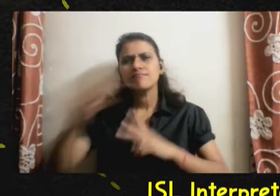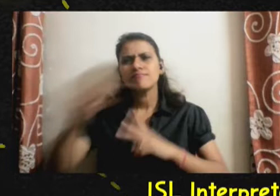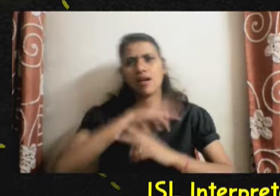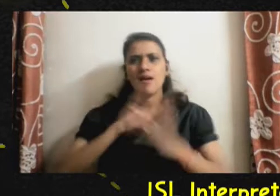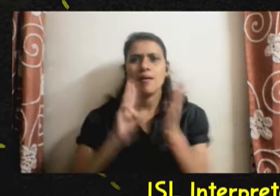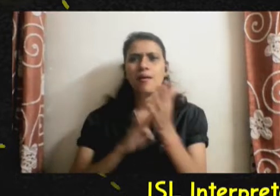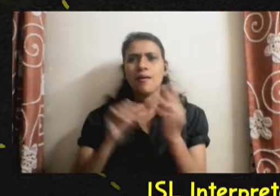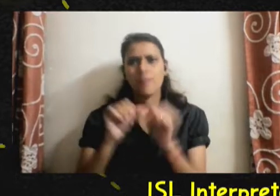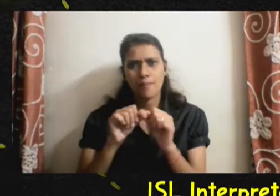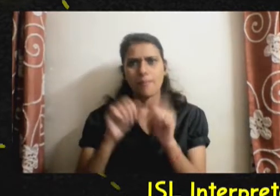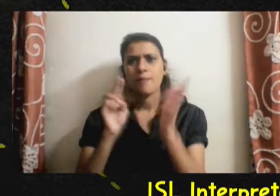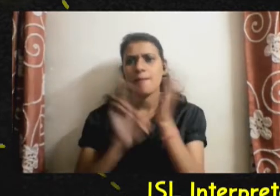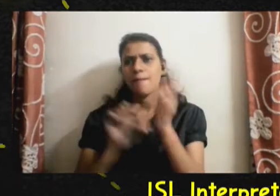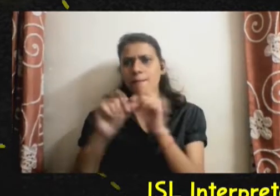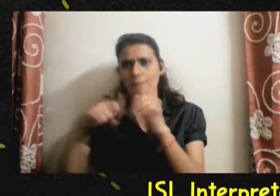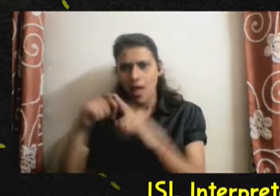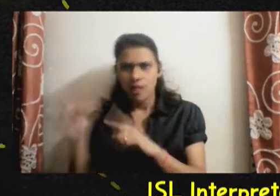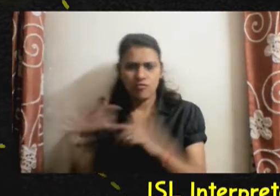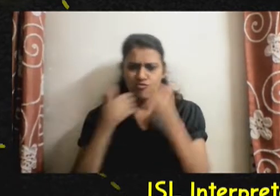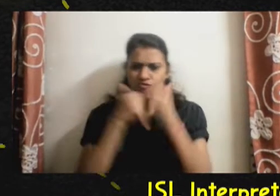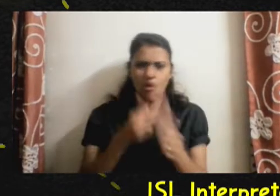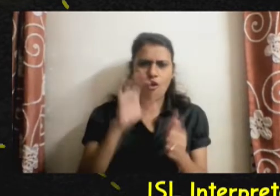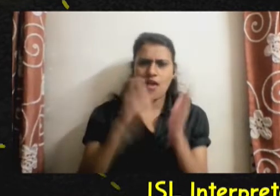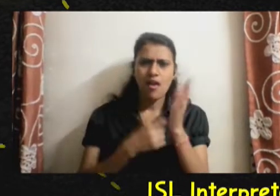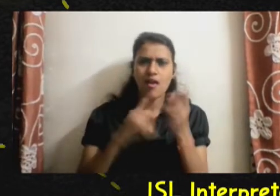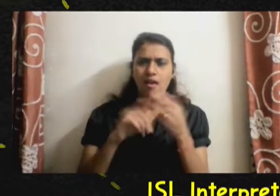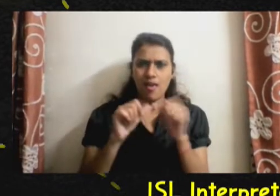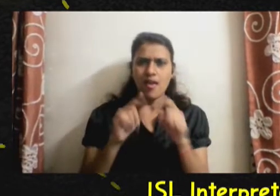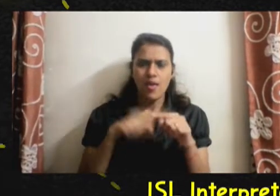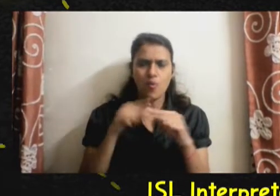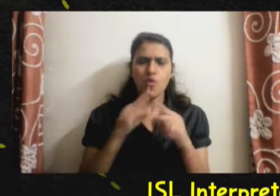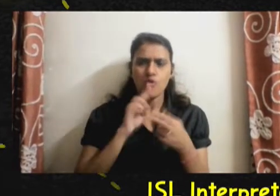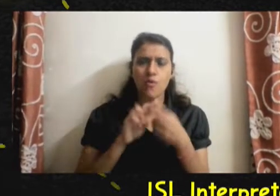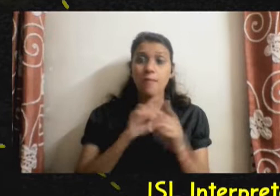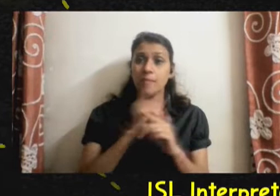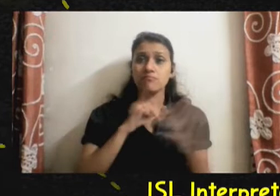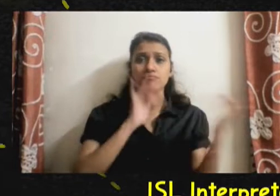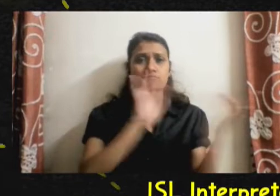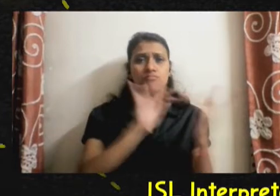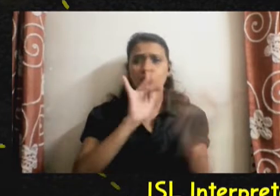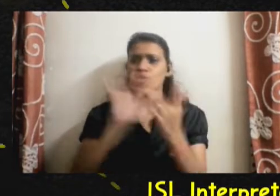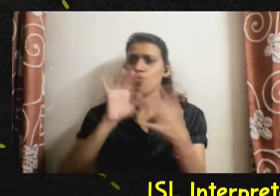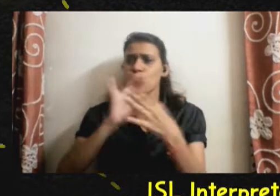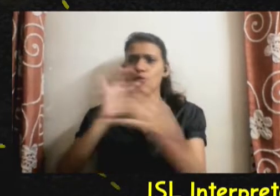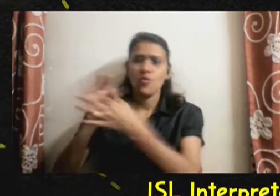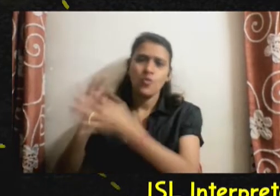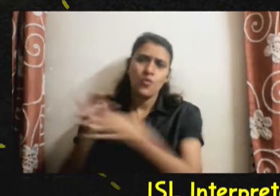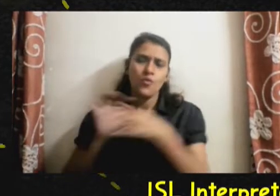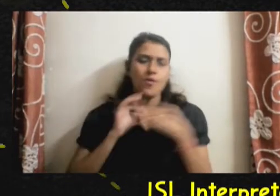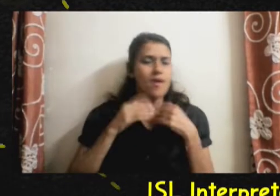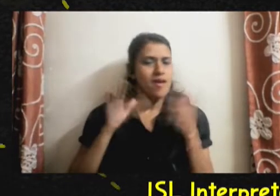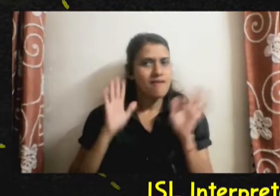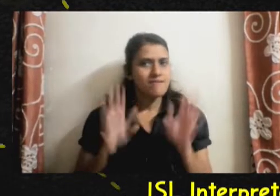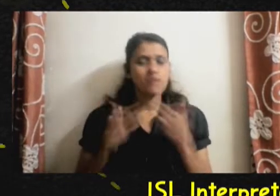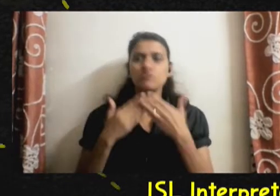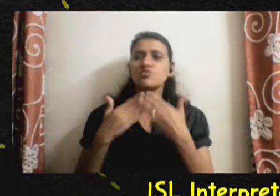has been really a co-created space of learning, mutual learning. So that's one. Two, I think I just want to add one comment, just linking back